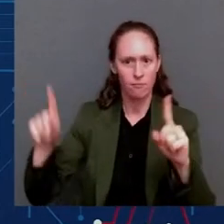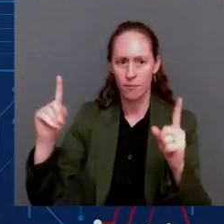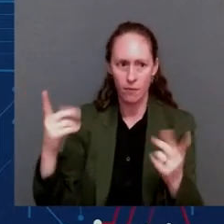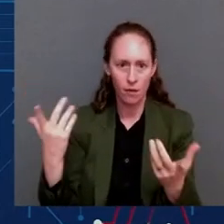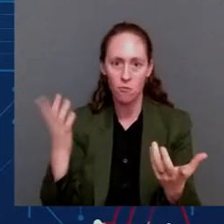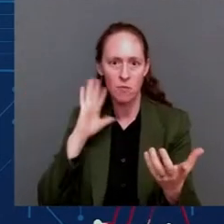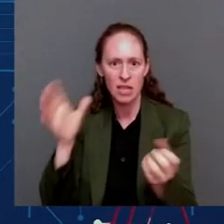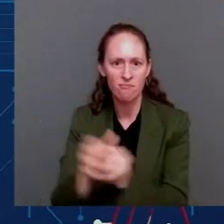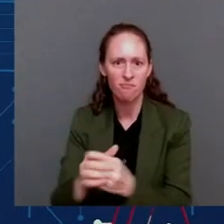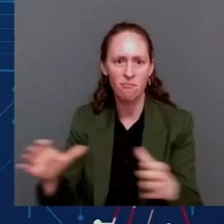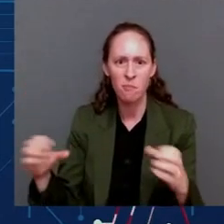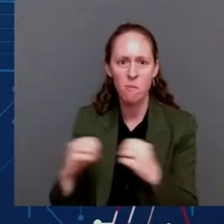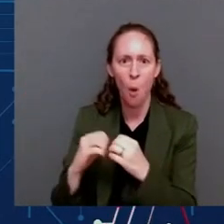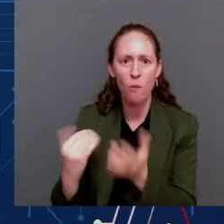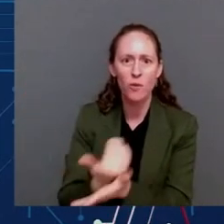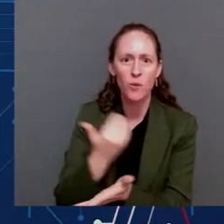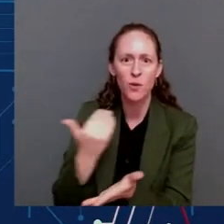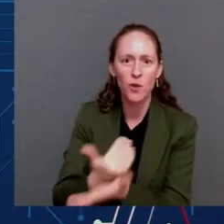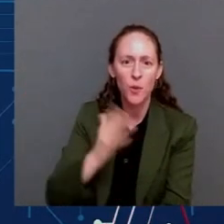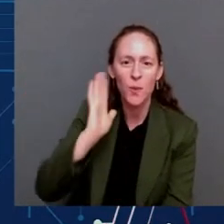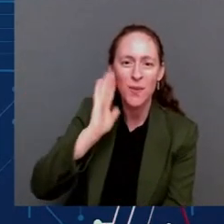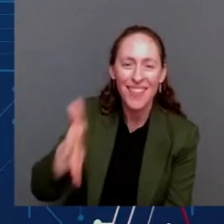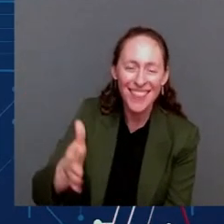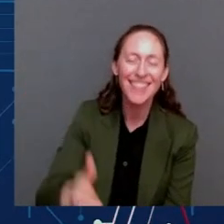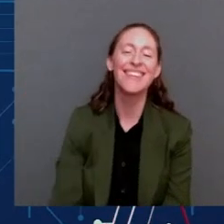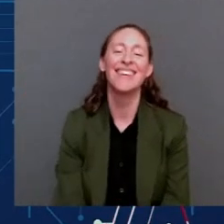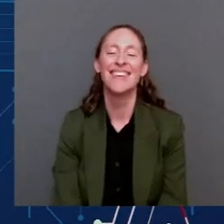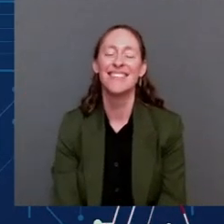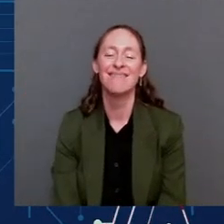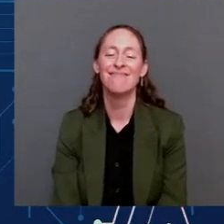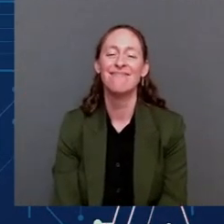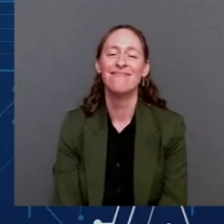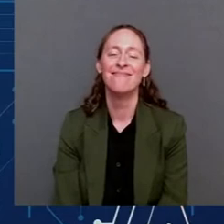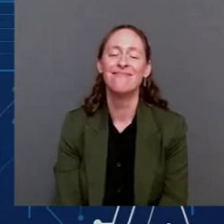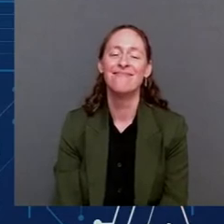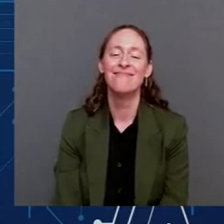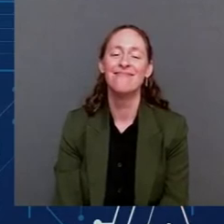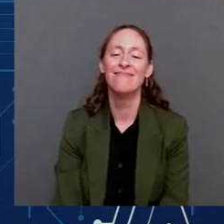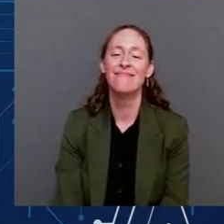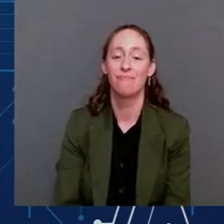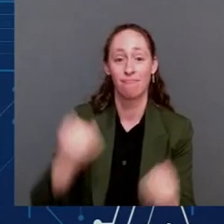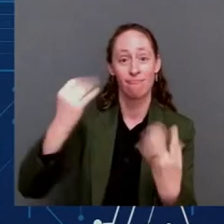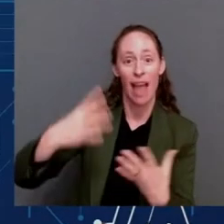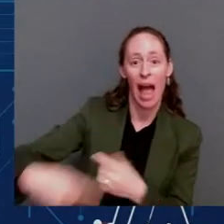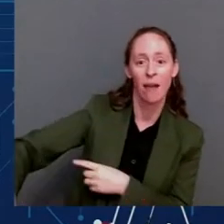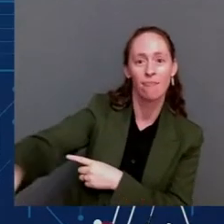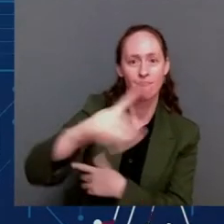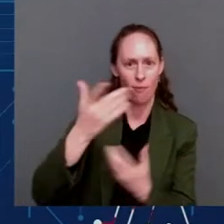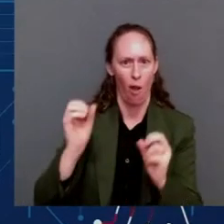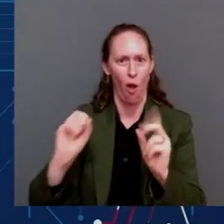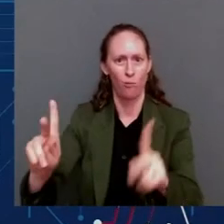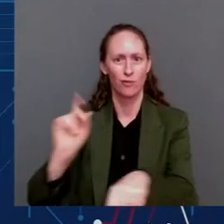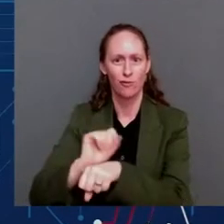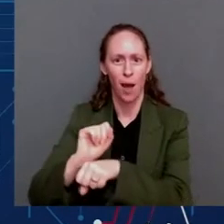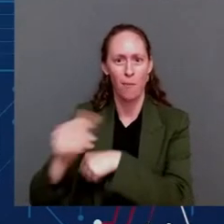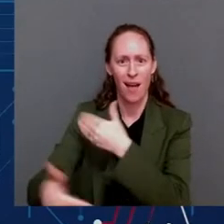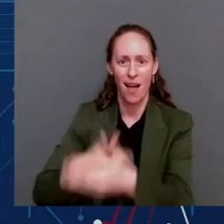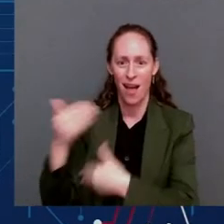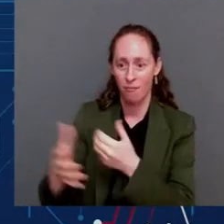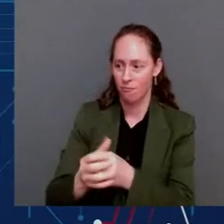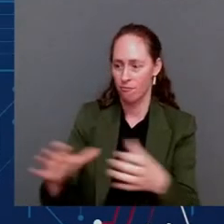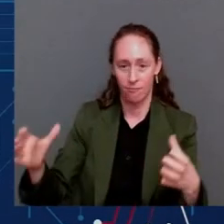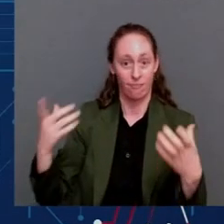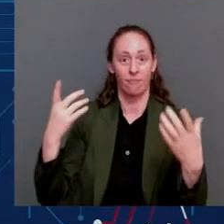613,000 manufacturing jobs have been created so far since President Biden took office. So I first want to